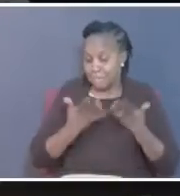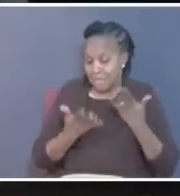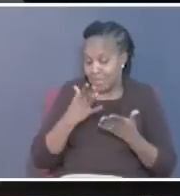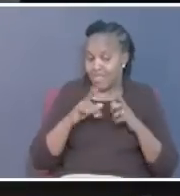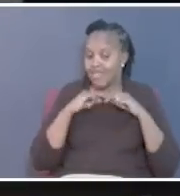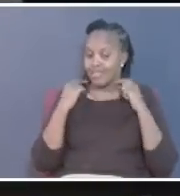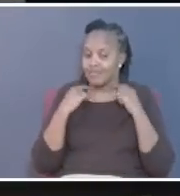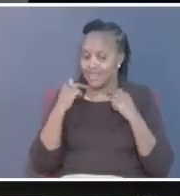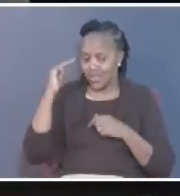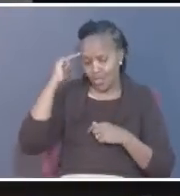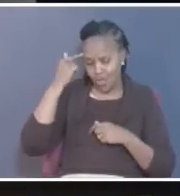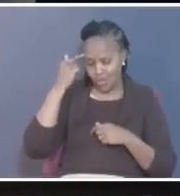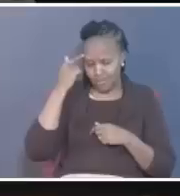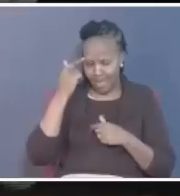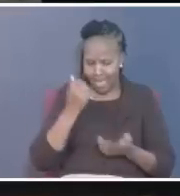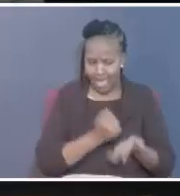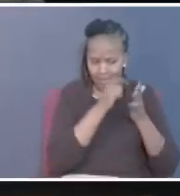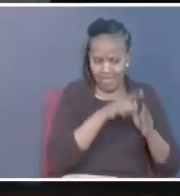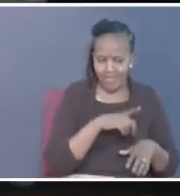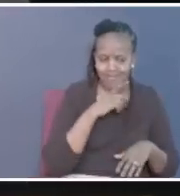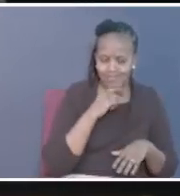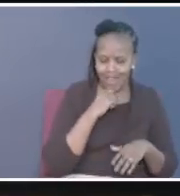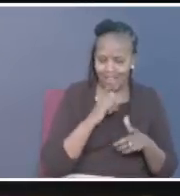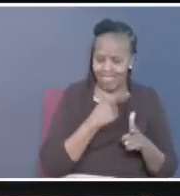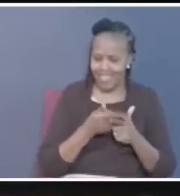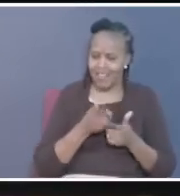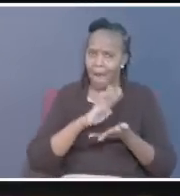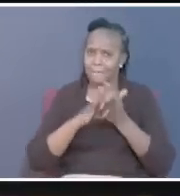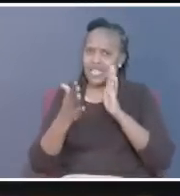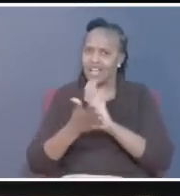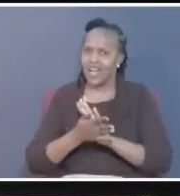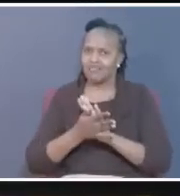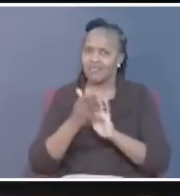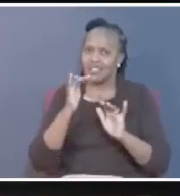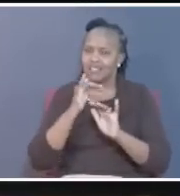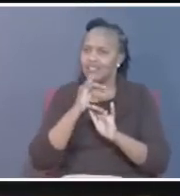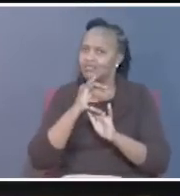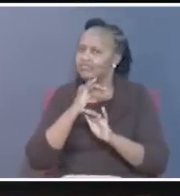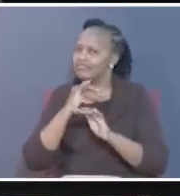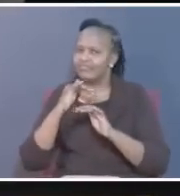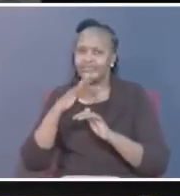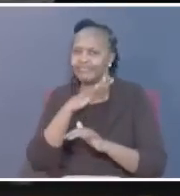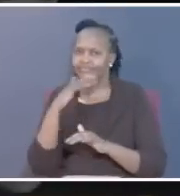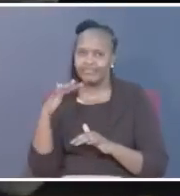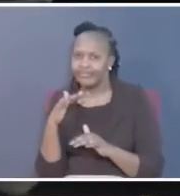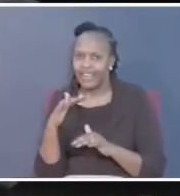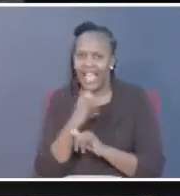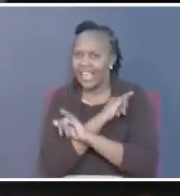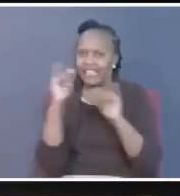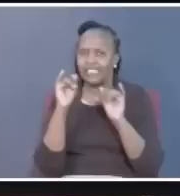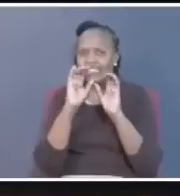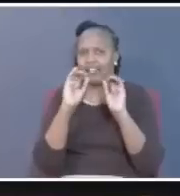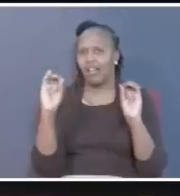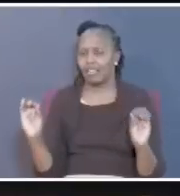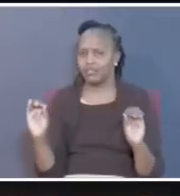approaching and helping this man, that he might defile himself. According to the law of Moses, priests and Levites